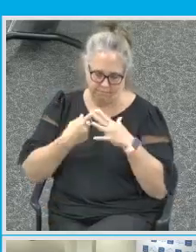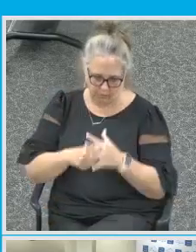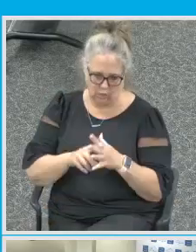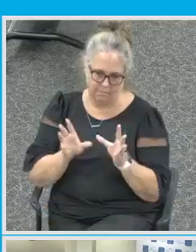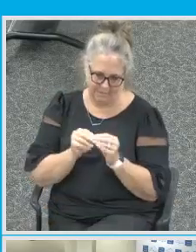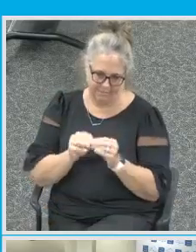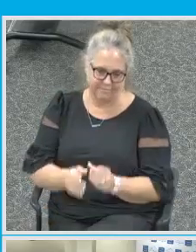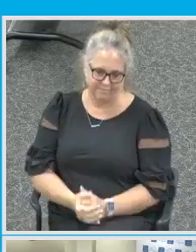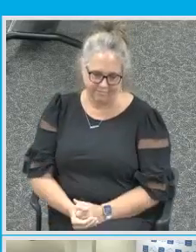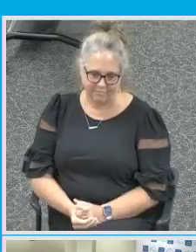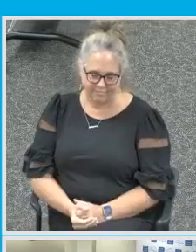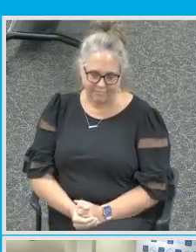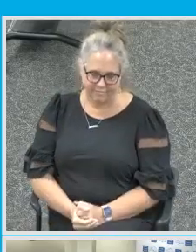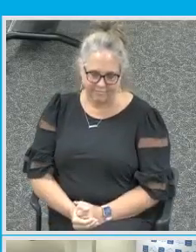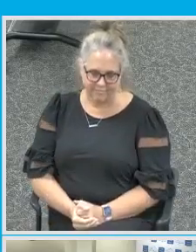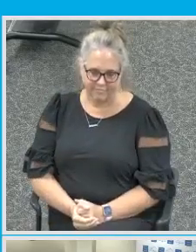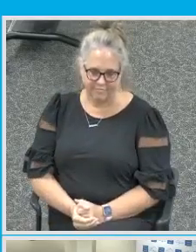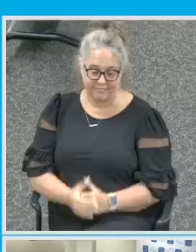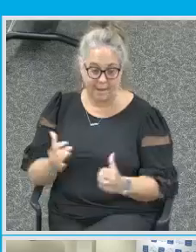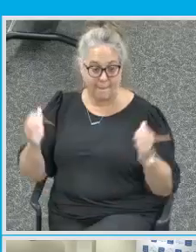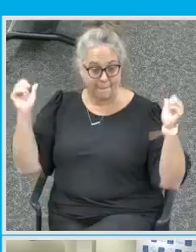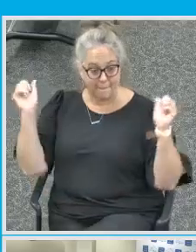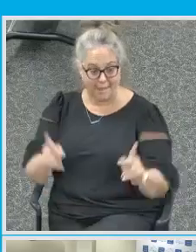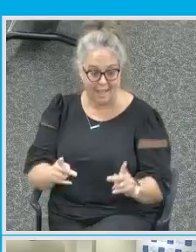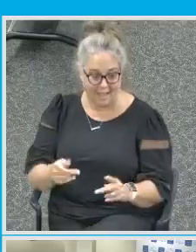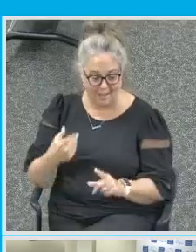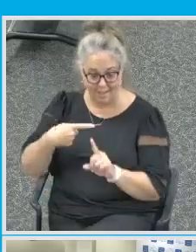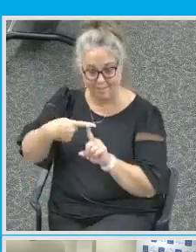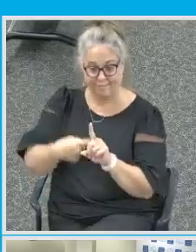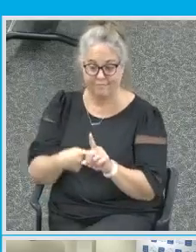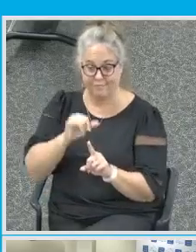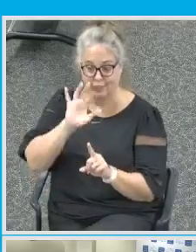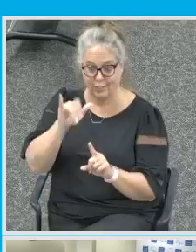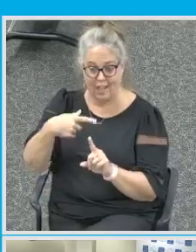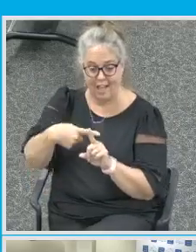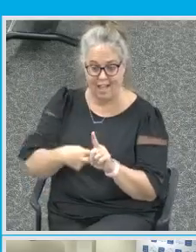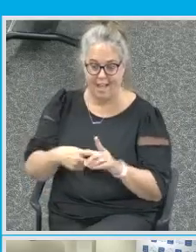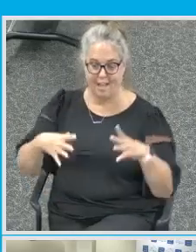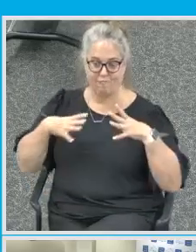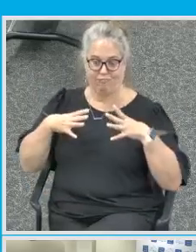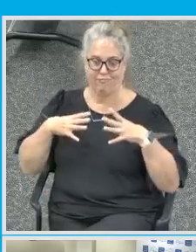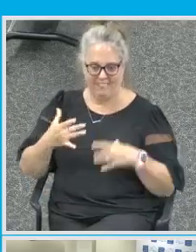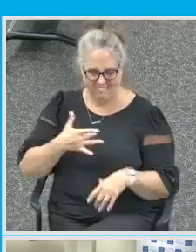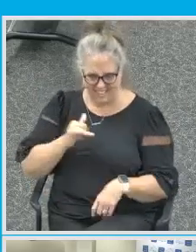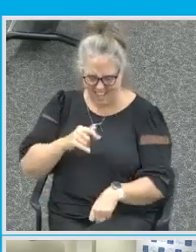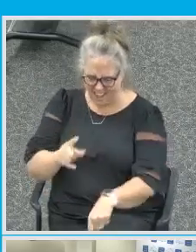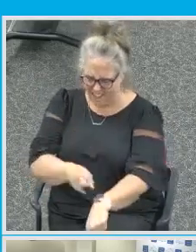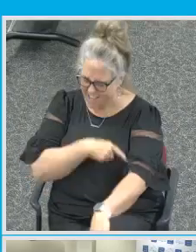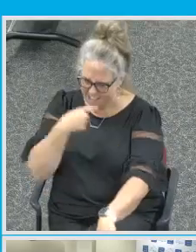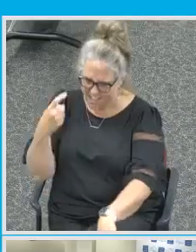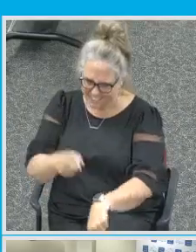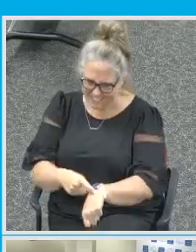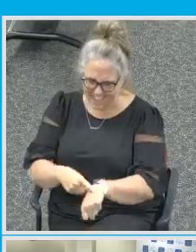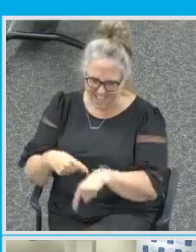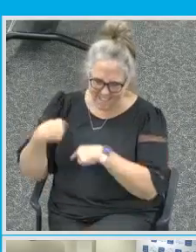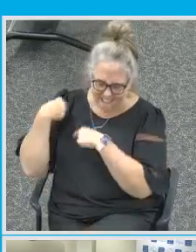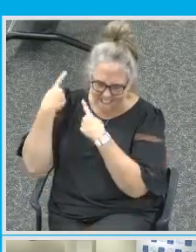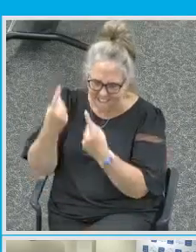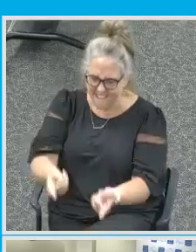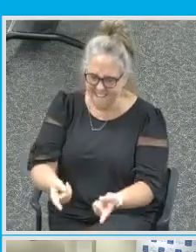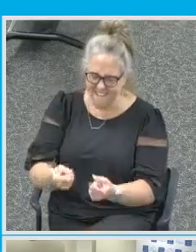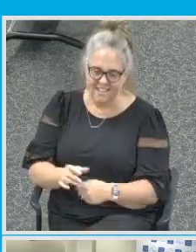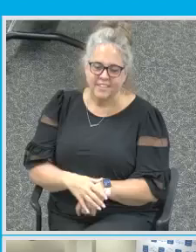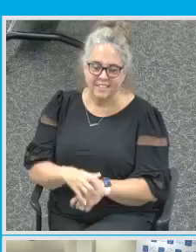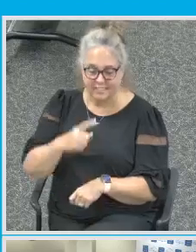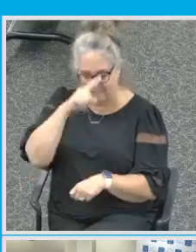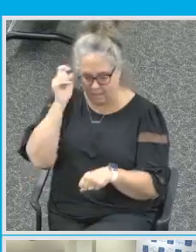everyone after a month off. It seems like we haven't been here for a long time, but in the busyness of the summer, it's a kind of a welcome break for many